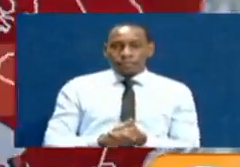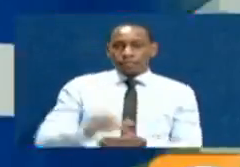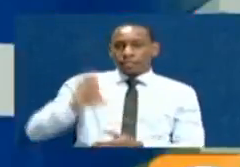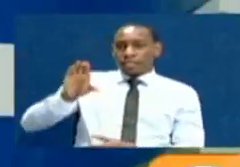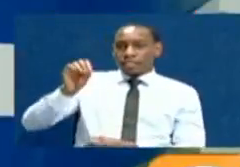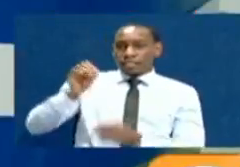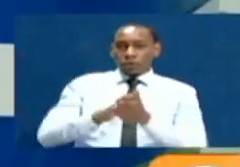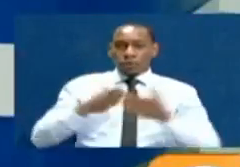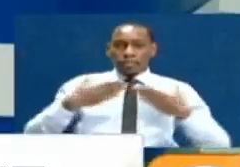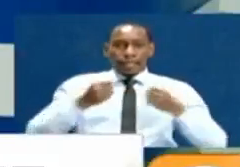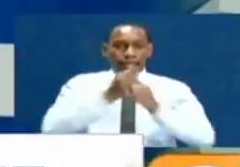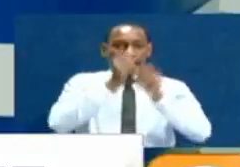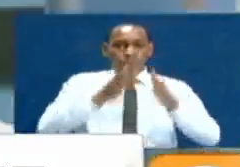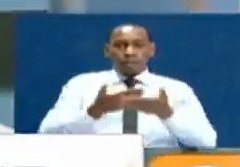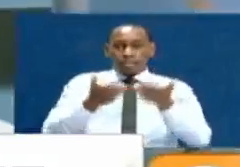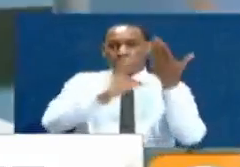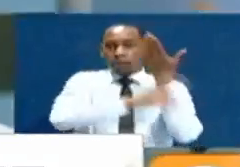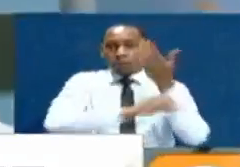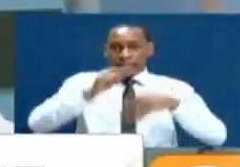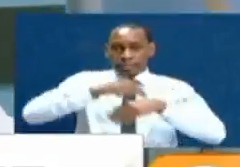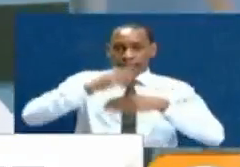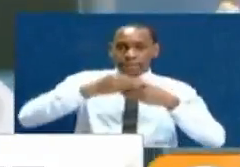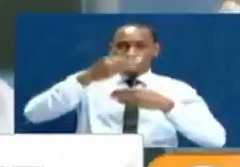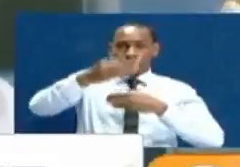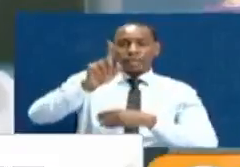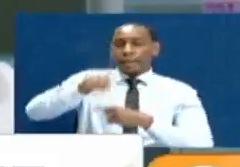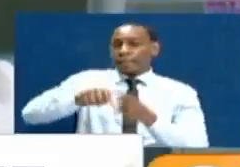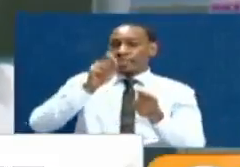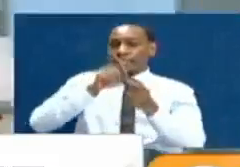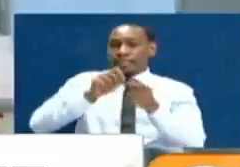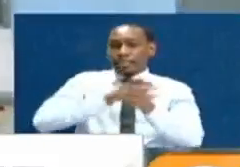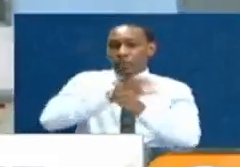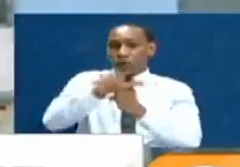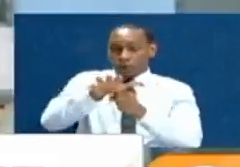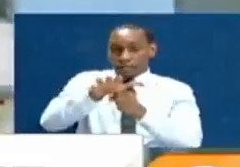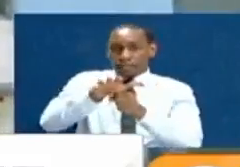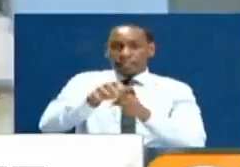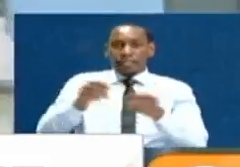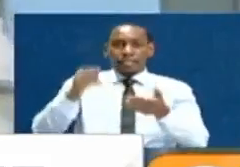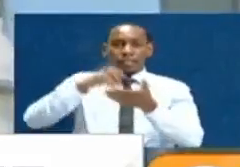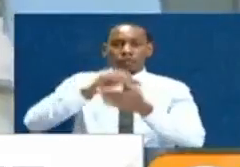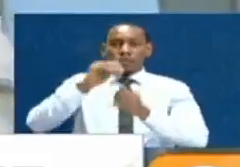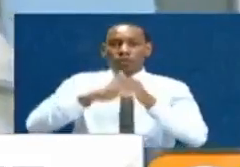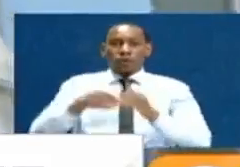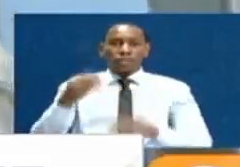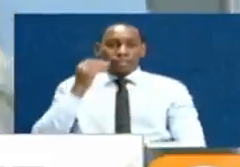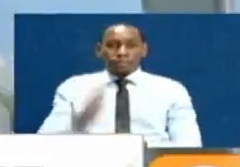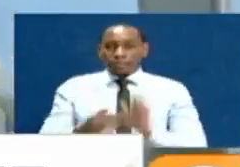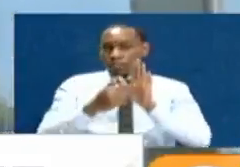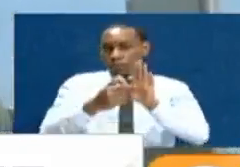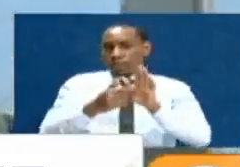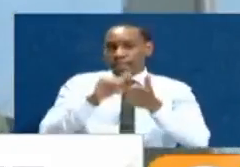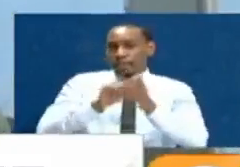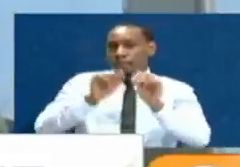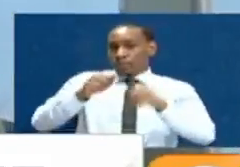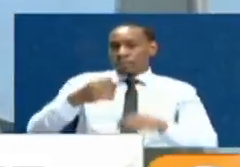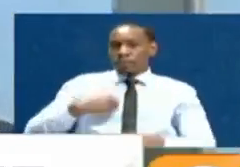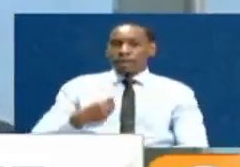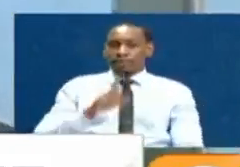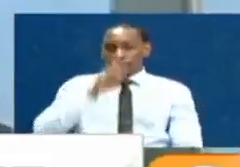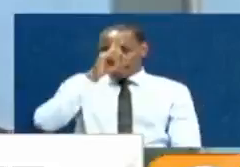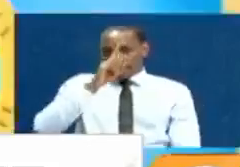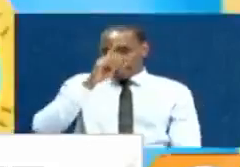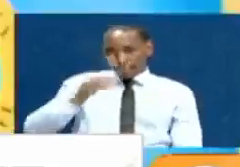Clinicians and health workers across the country will going forward be required to test for COVID-19 among all patients showing signs and symptoms of